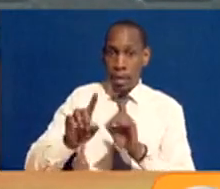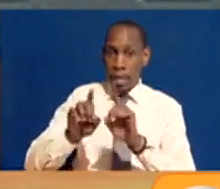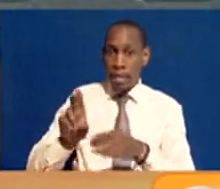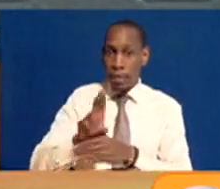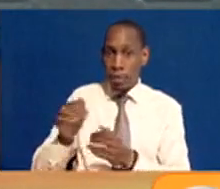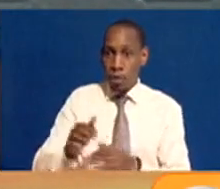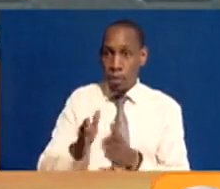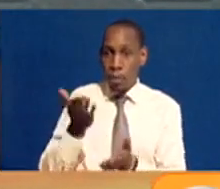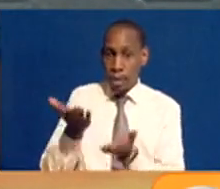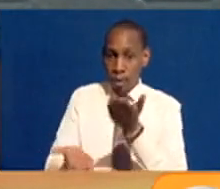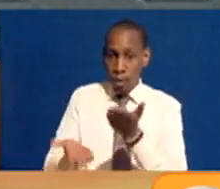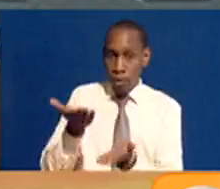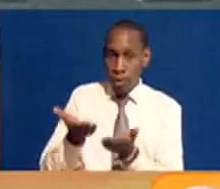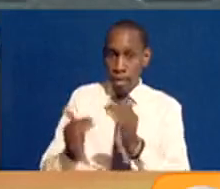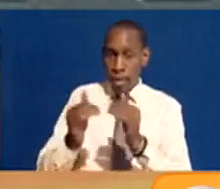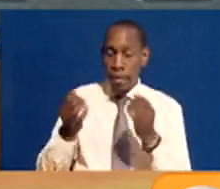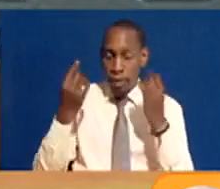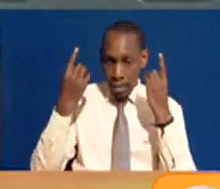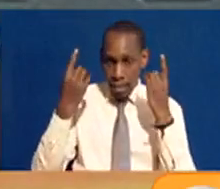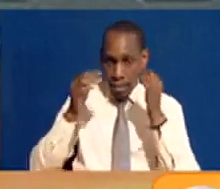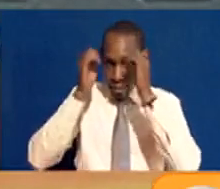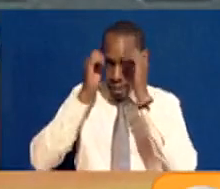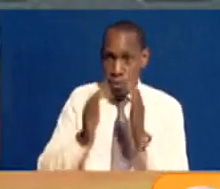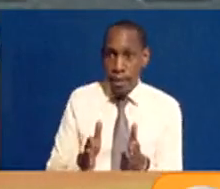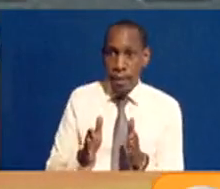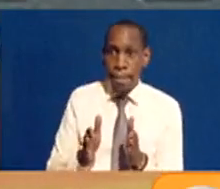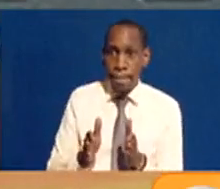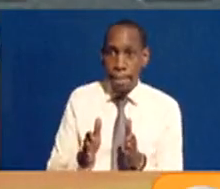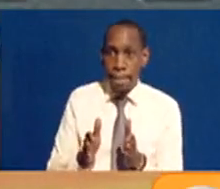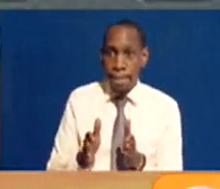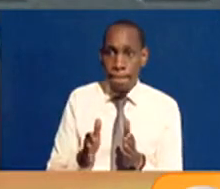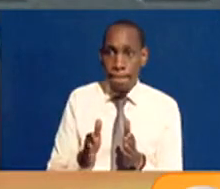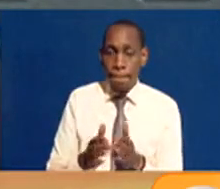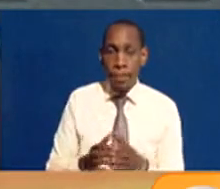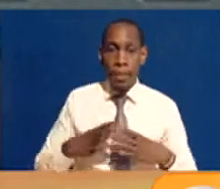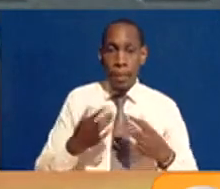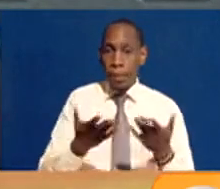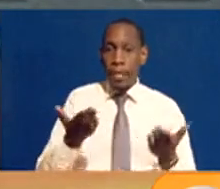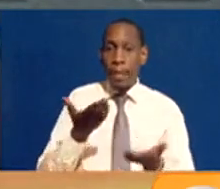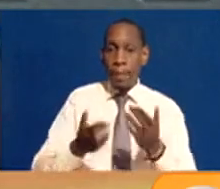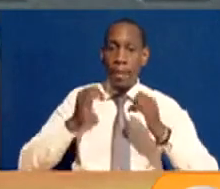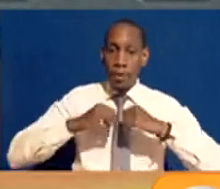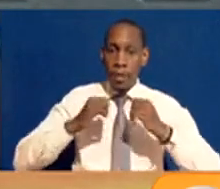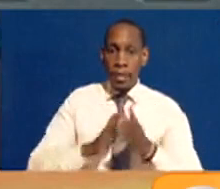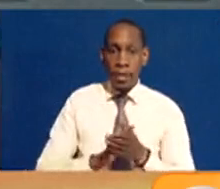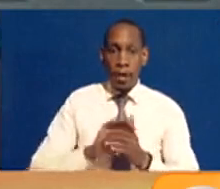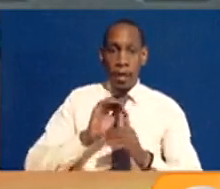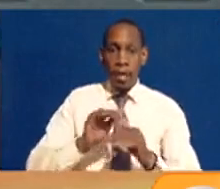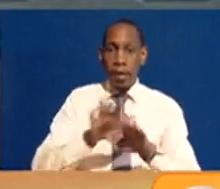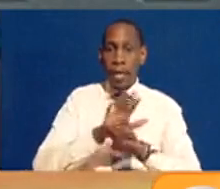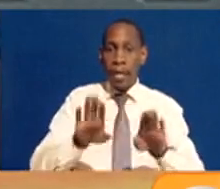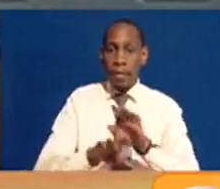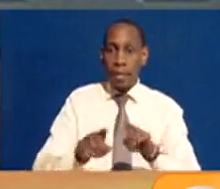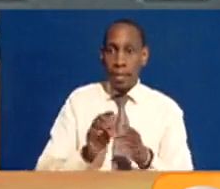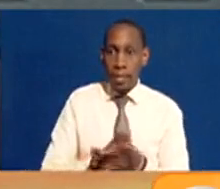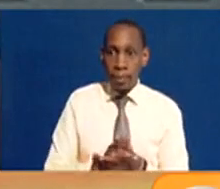as a means to gauge the level of understanding of the learners. Folks, we may have agreed to all this and even